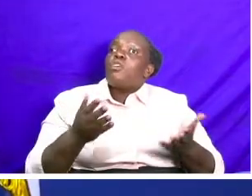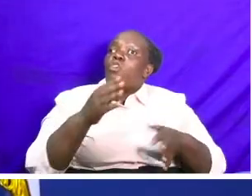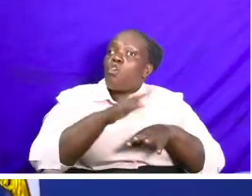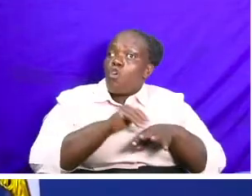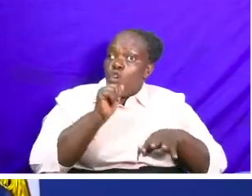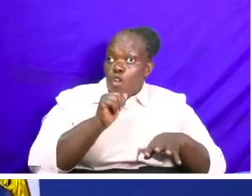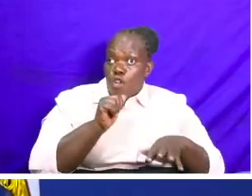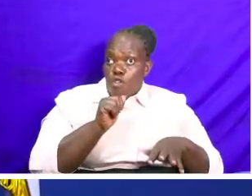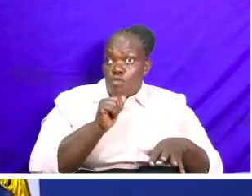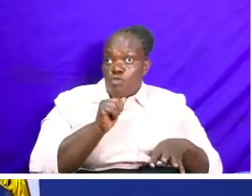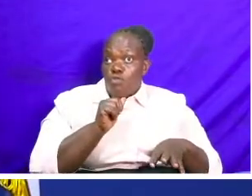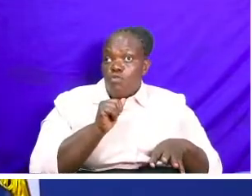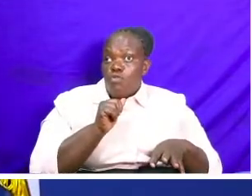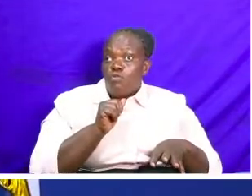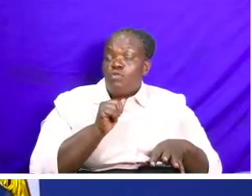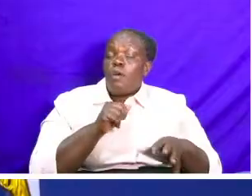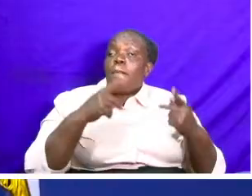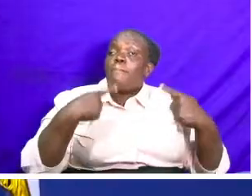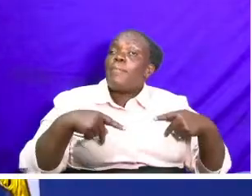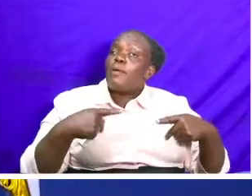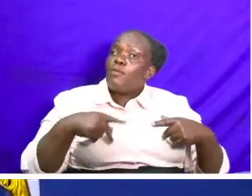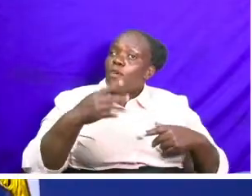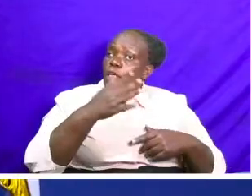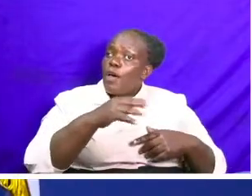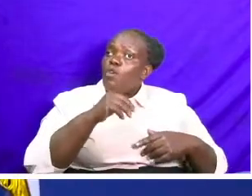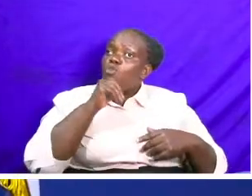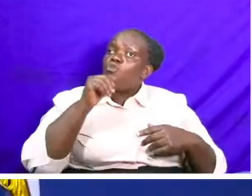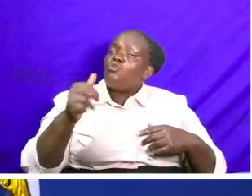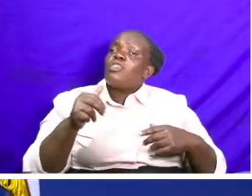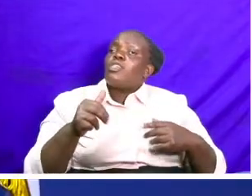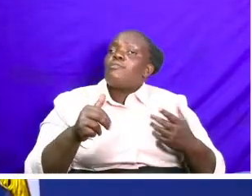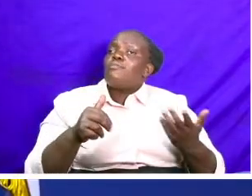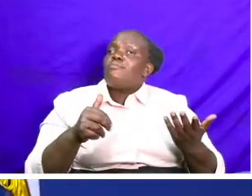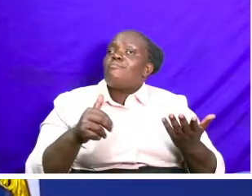upon the people not to really,